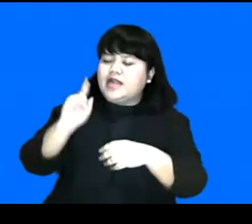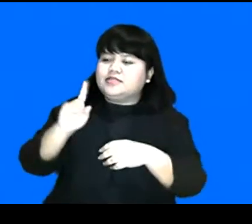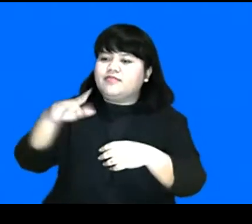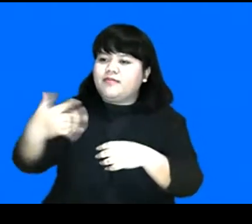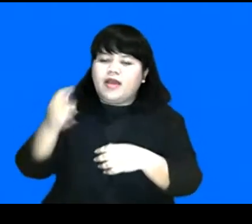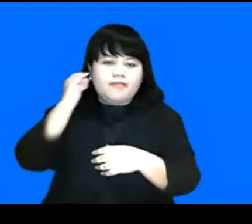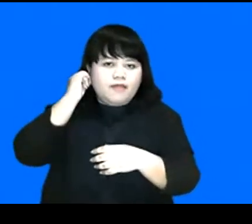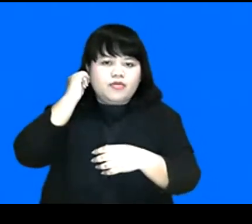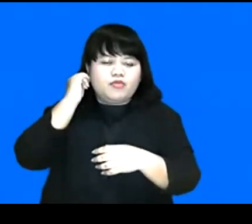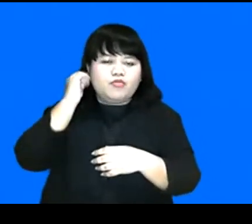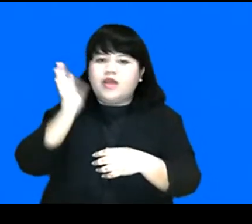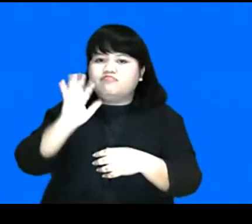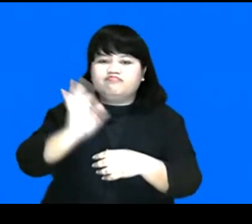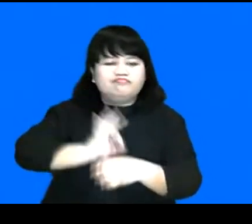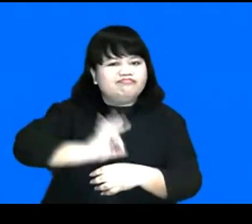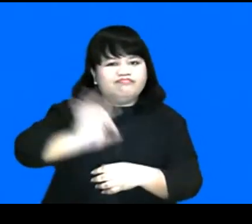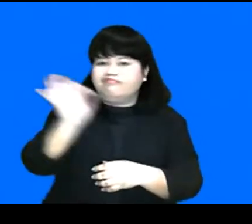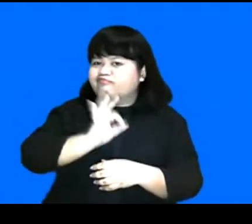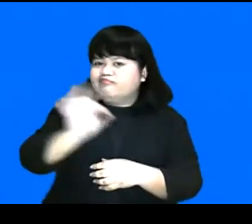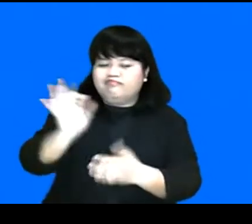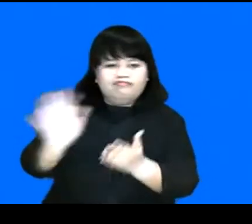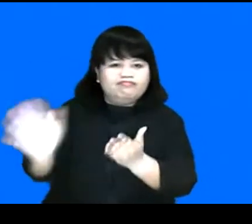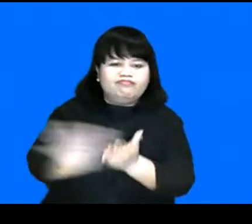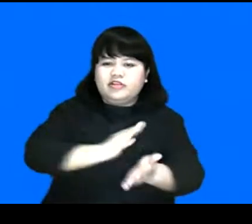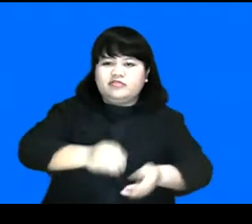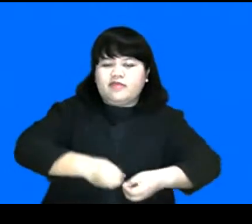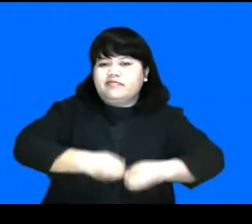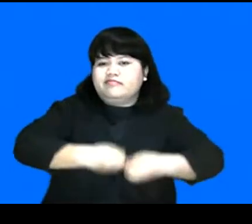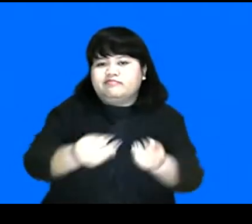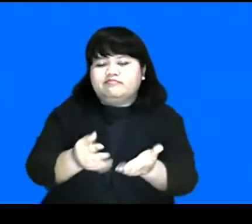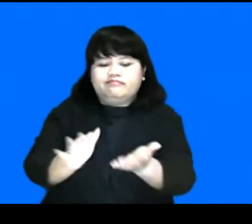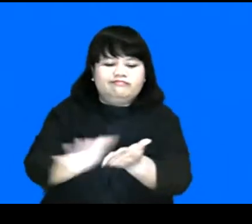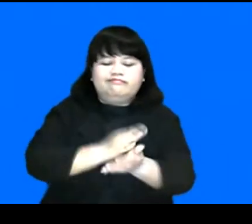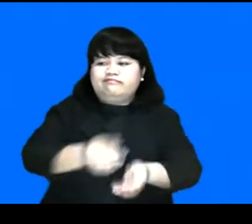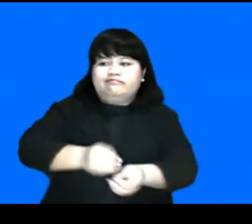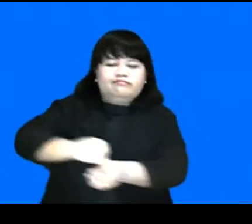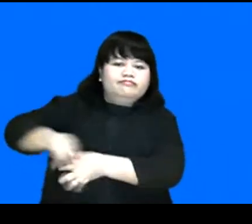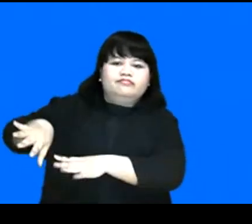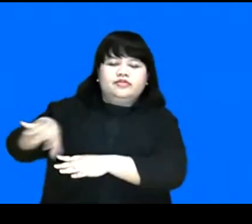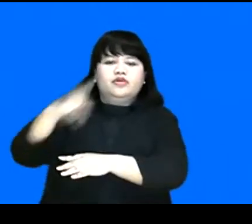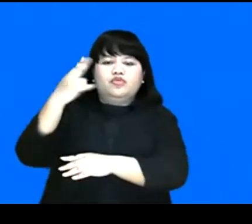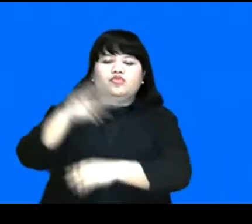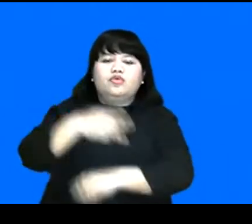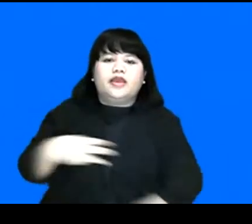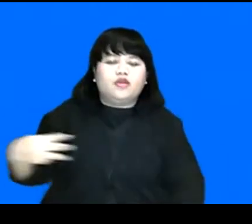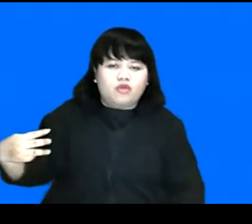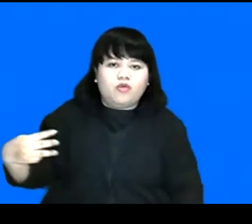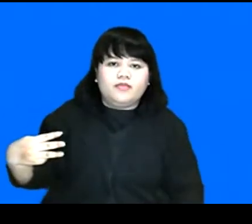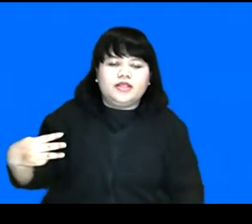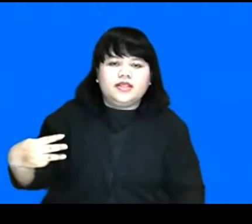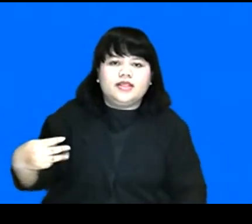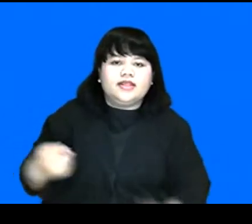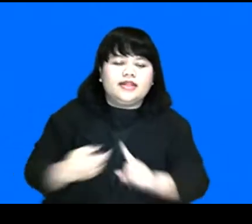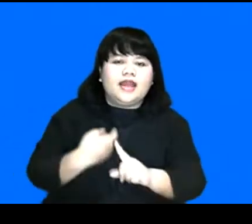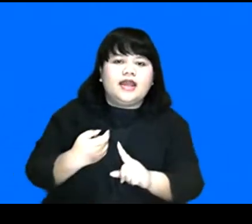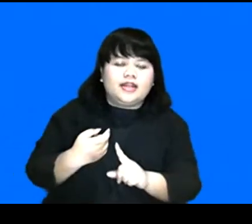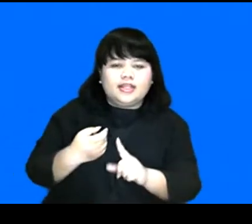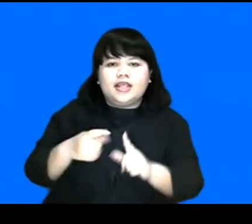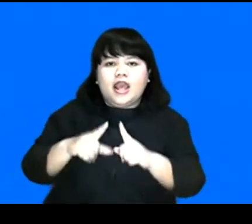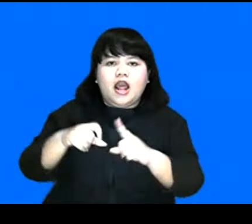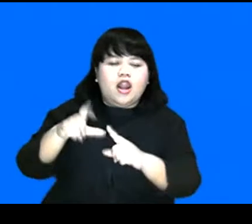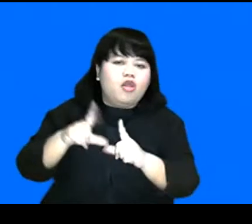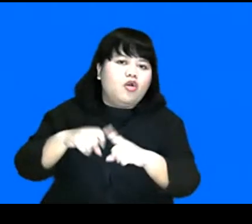not acknowledged. And it's very erratic, piddling amounts of allocations made towards their so-called